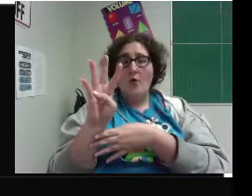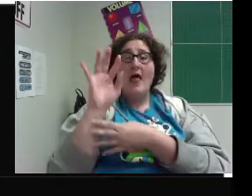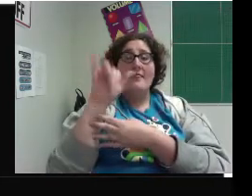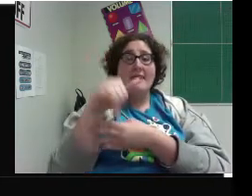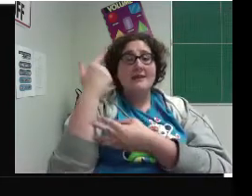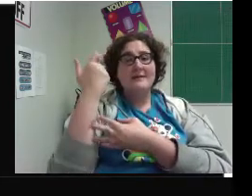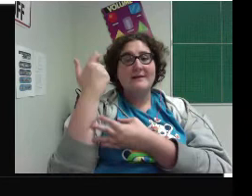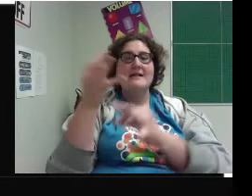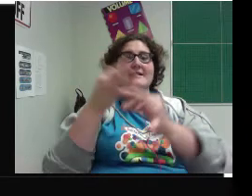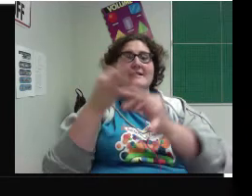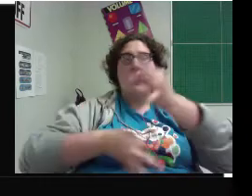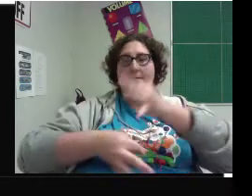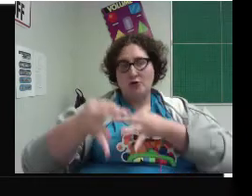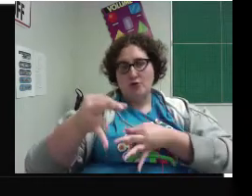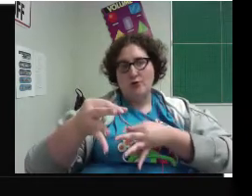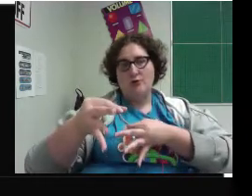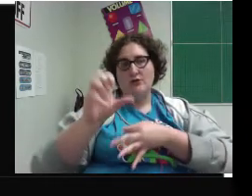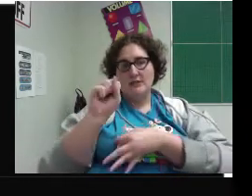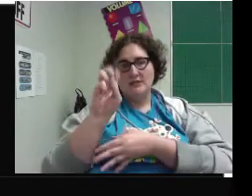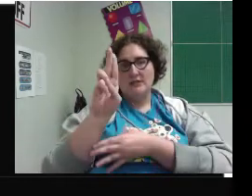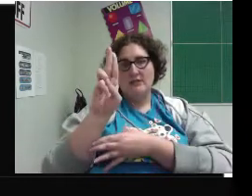by substitution.